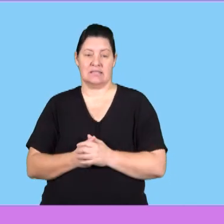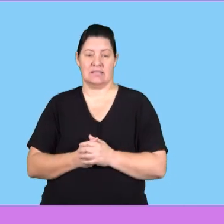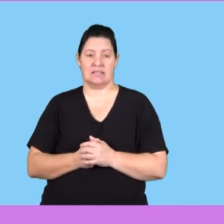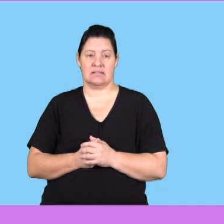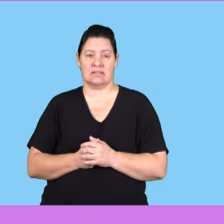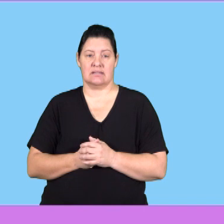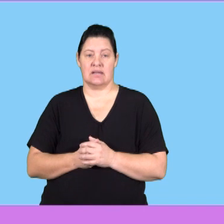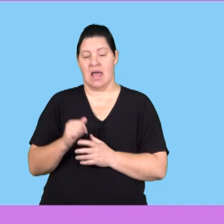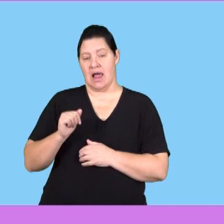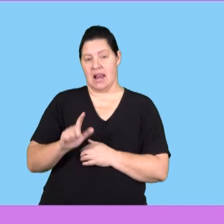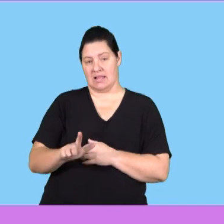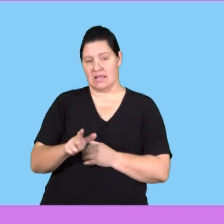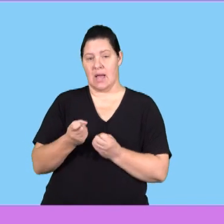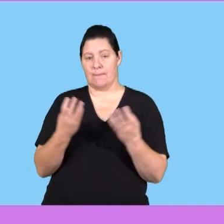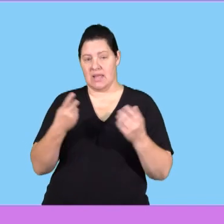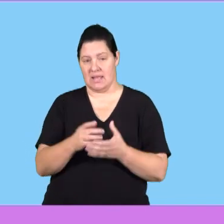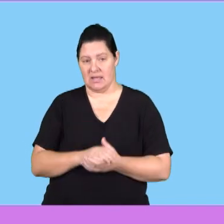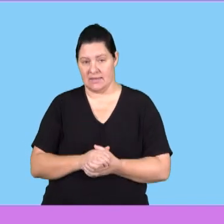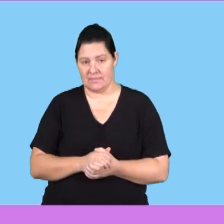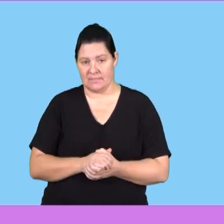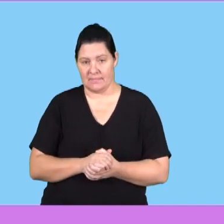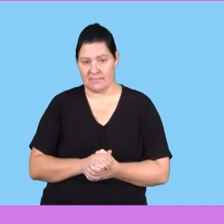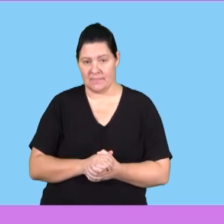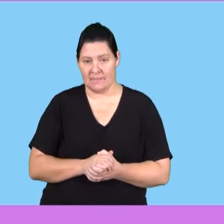by the liters.